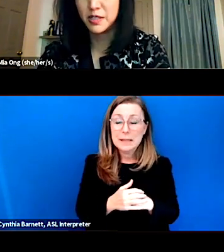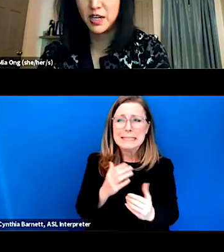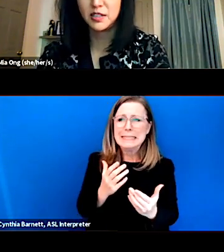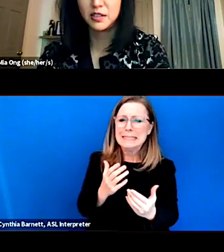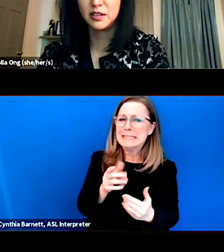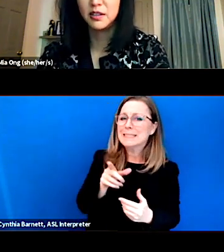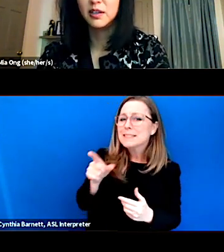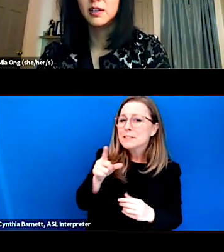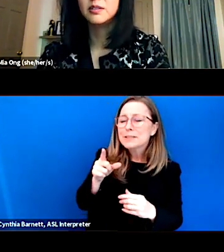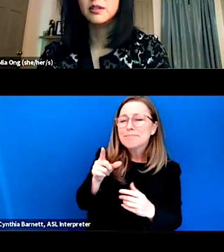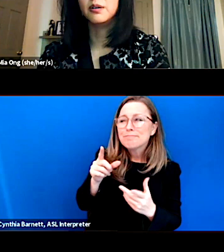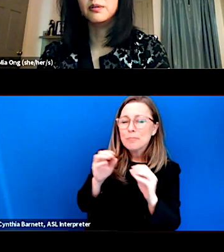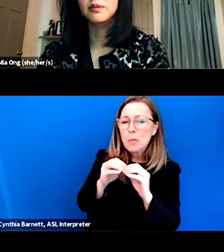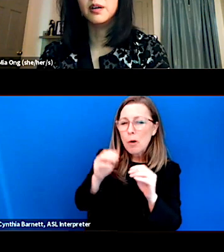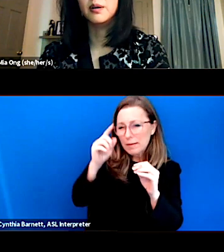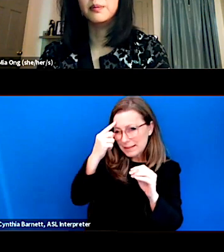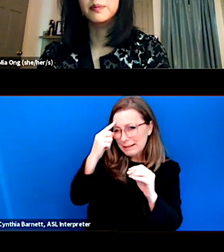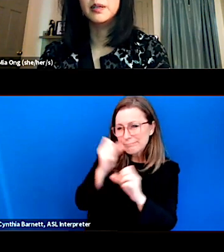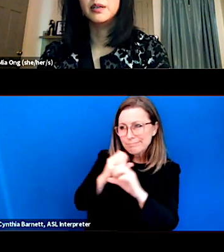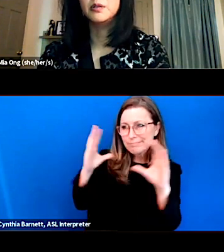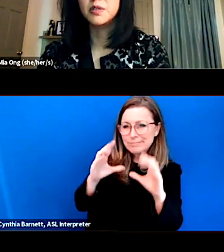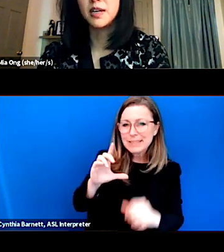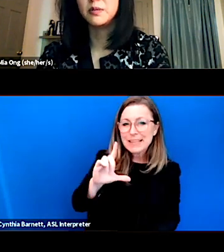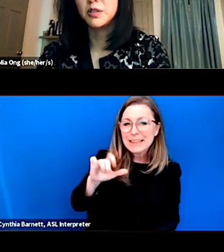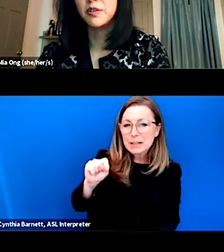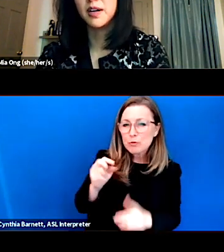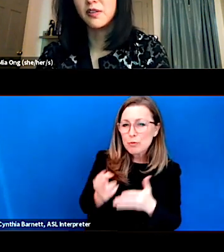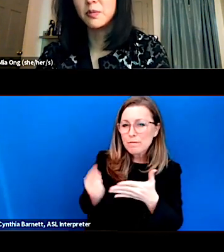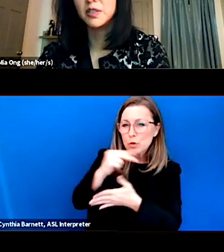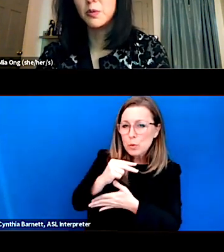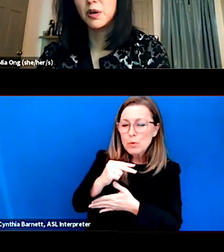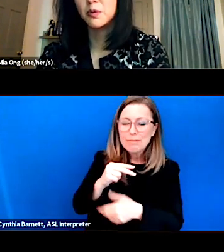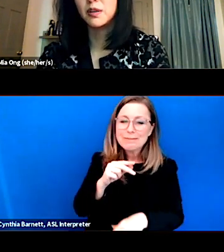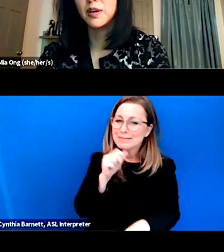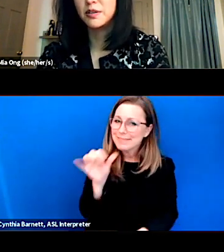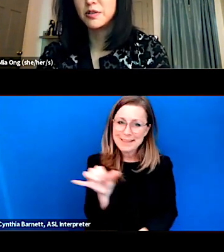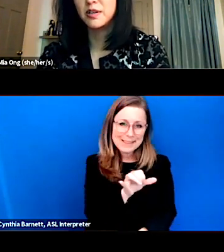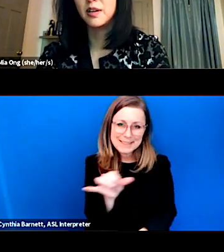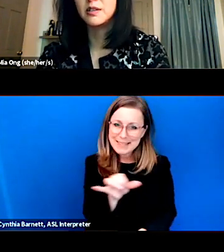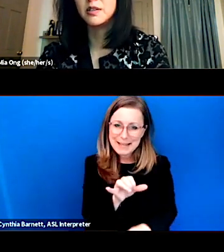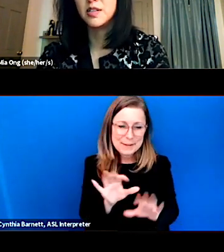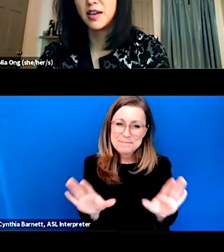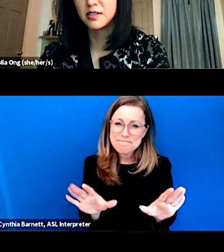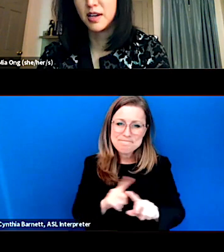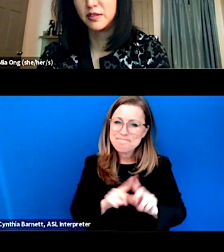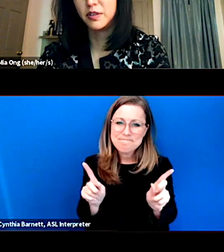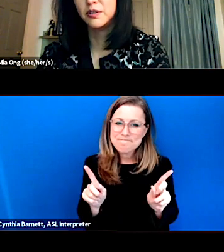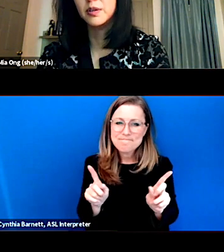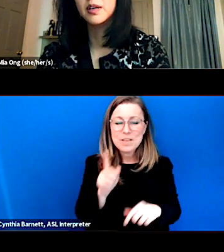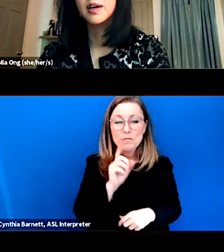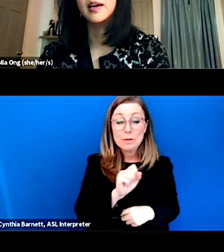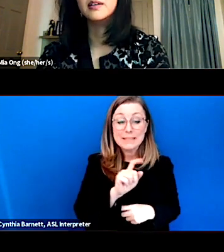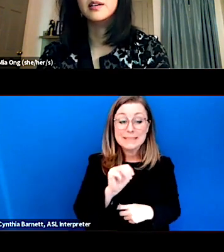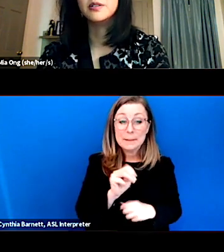STEM education. So you just have to make sure that everybody you work with understands the tasks ahead of